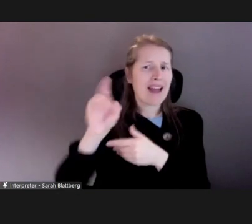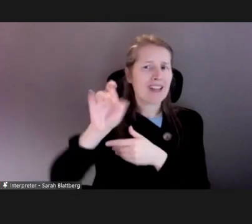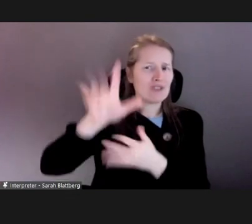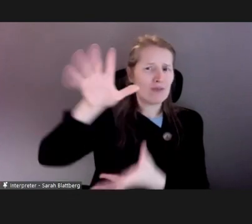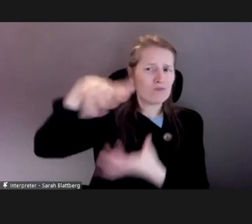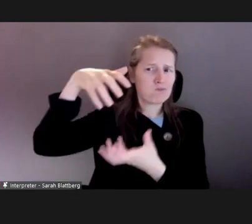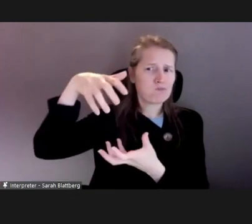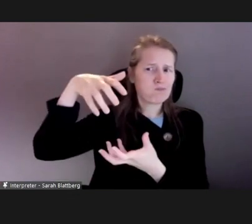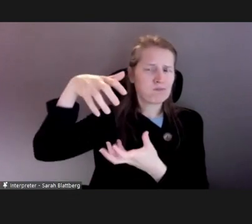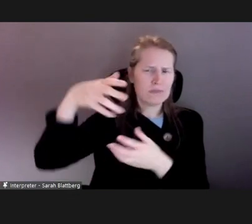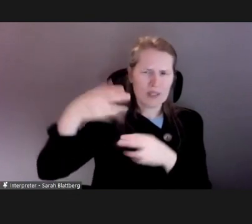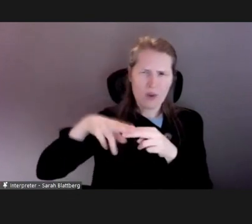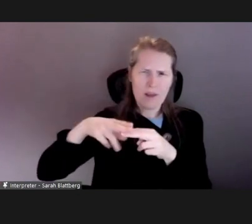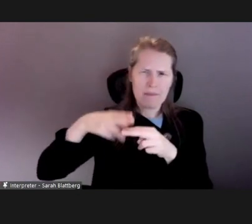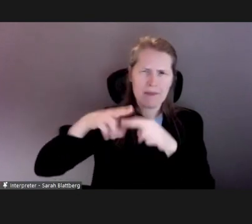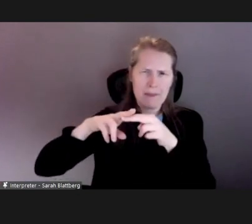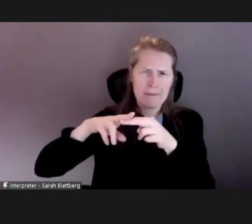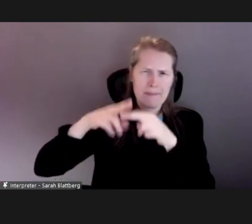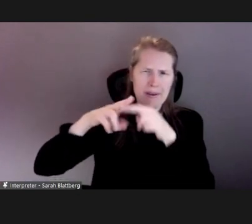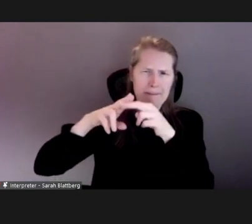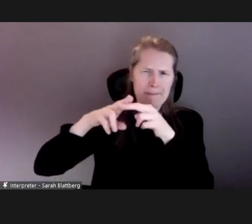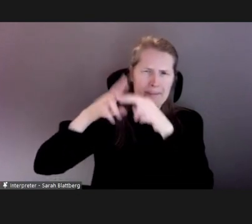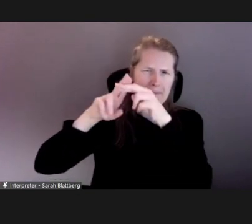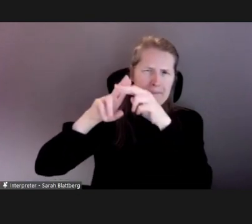deal kept going up and up and up and up.